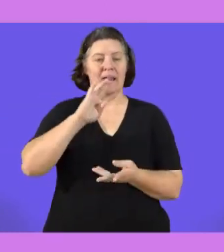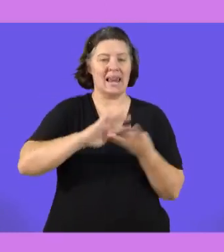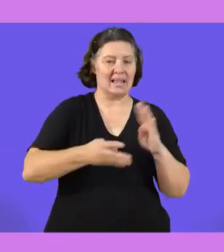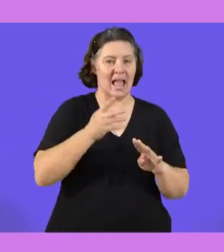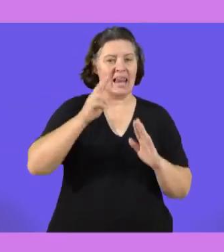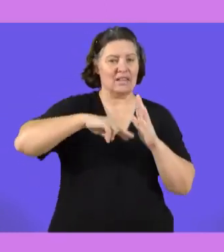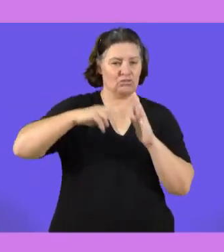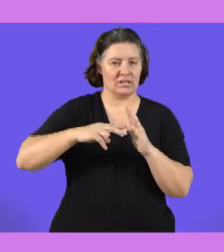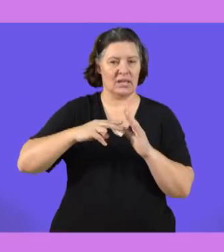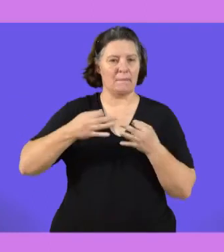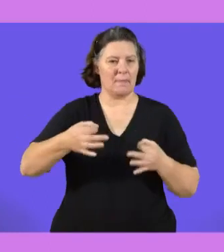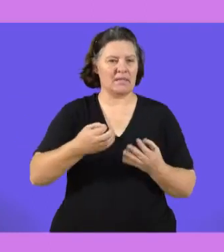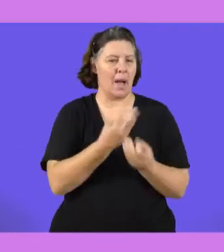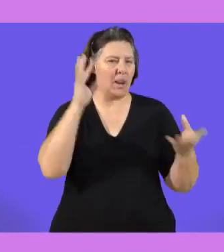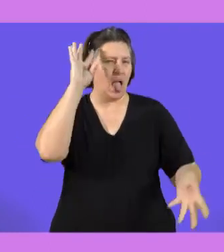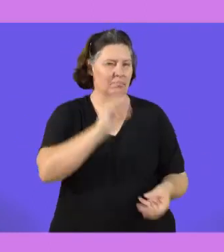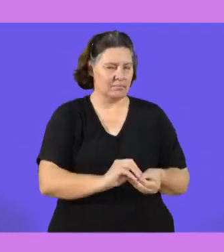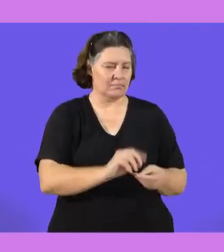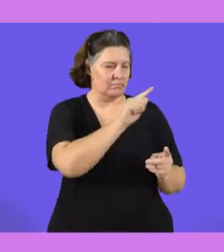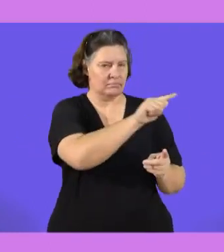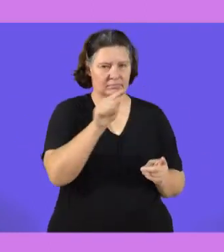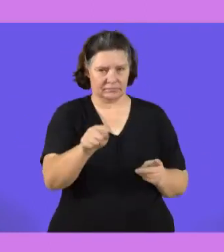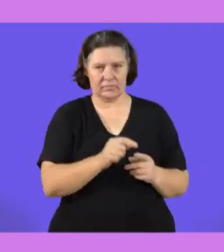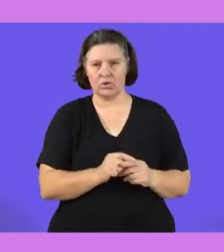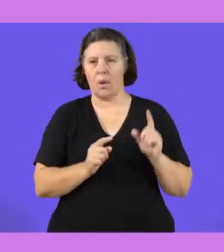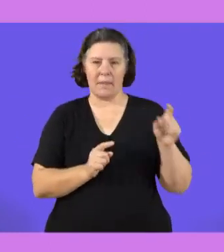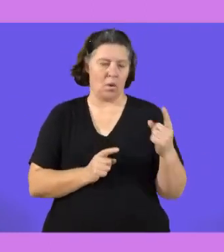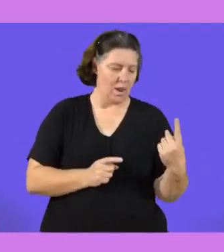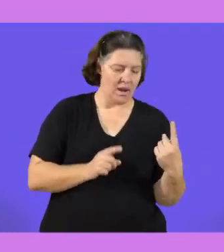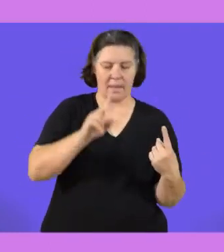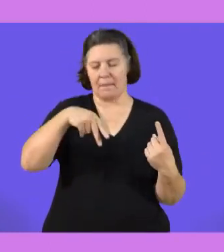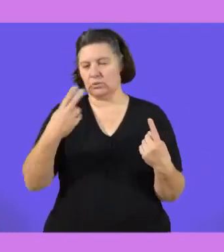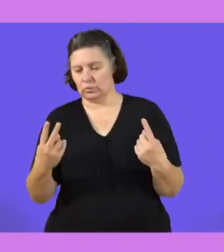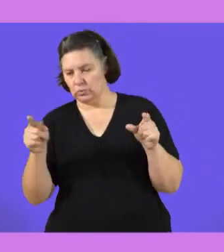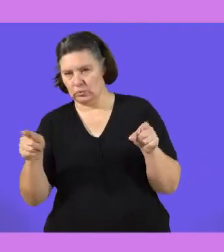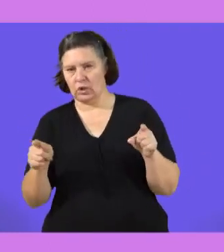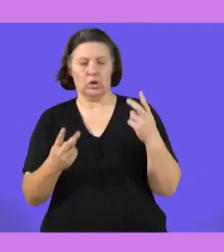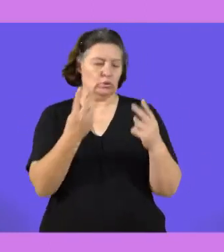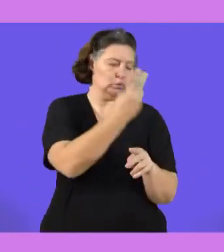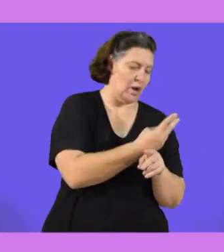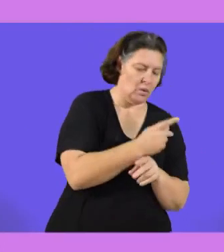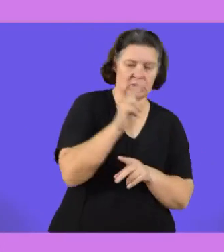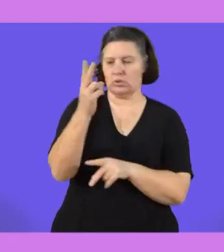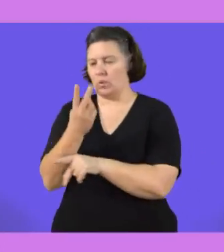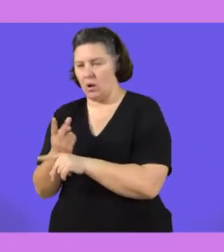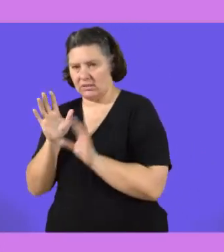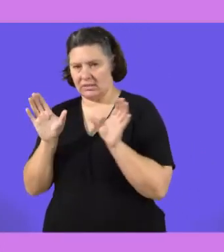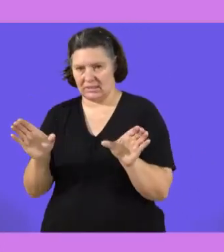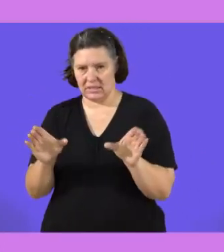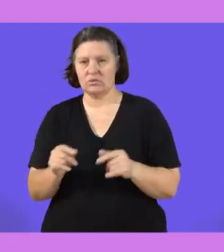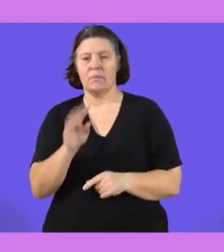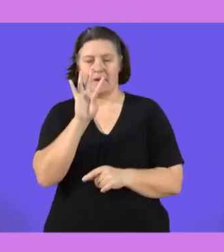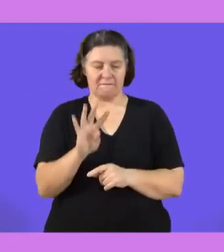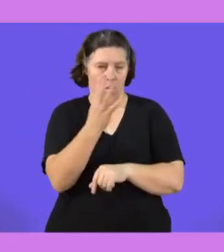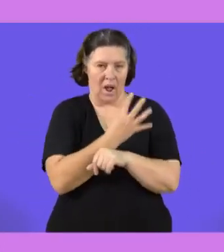there's mathematical literacy, and it's the 2 papers, 2 hours and 2 hours. So the total will be 4 hours for the